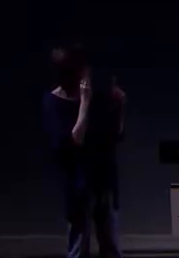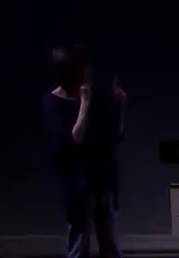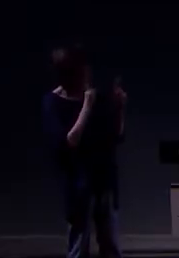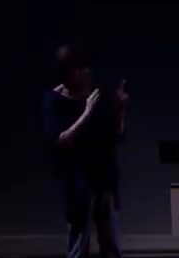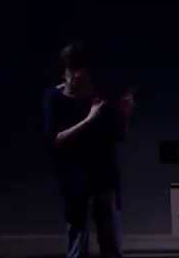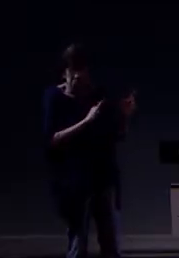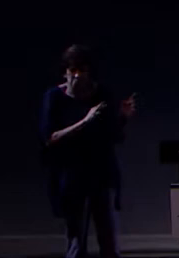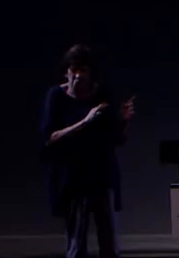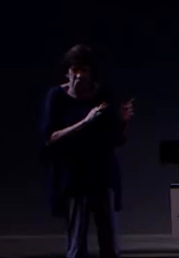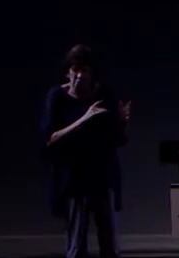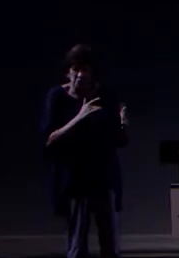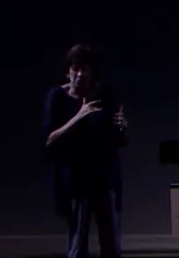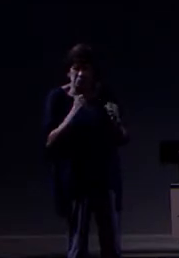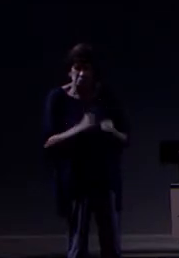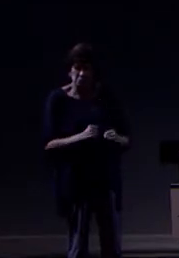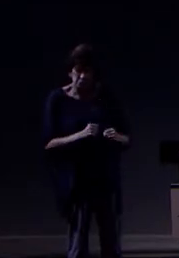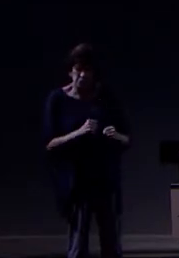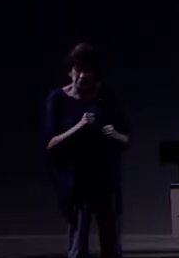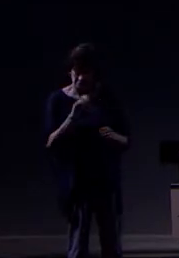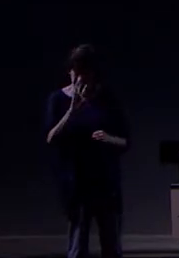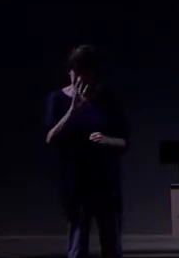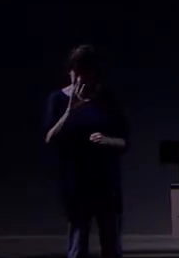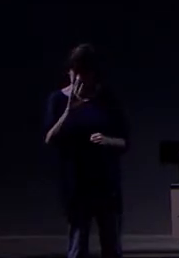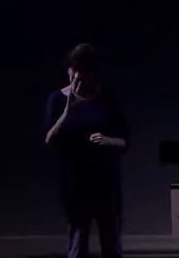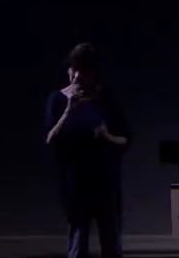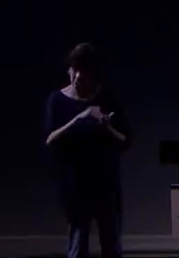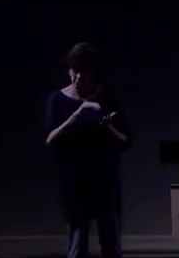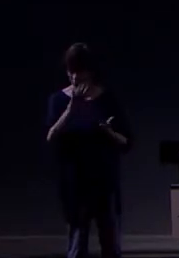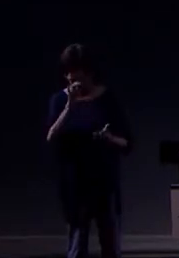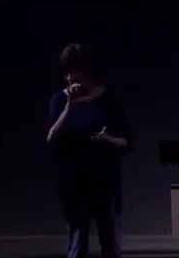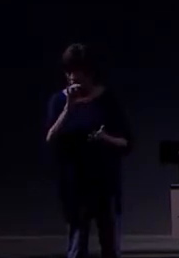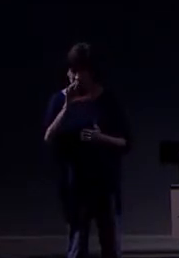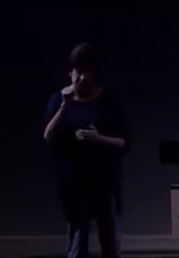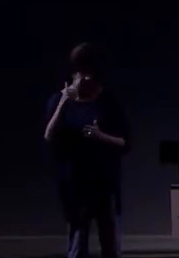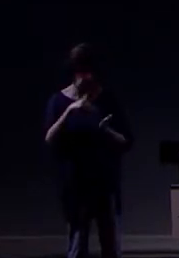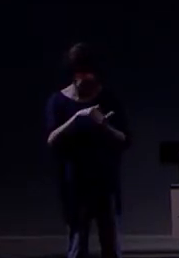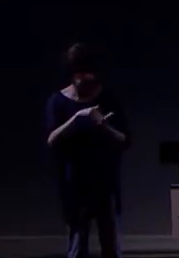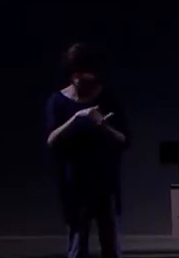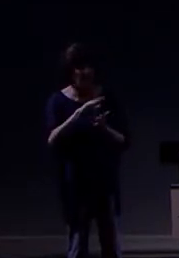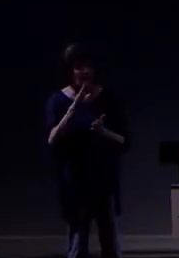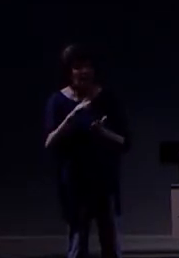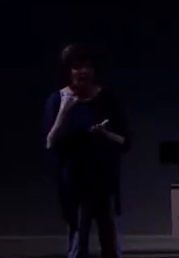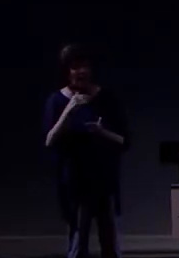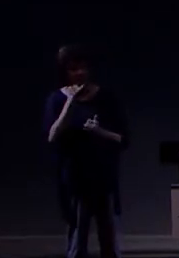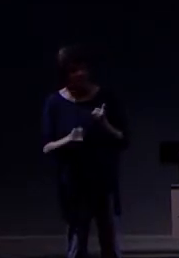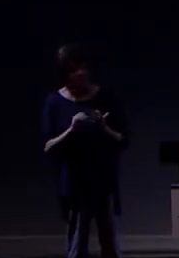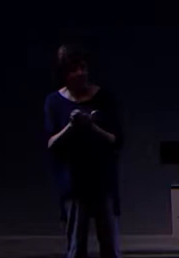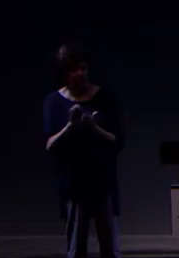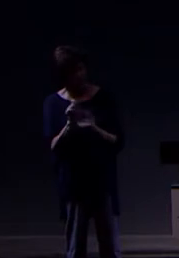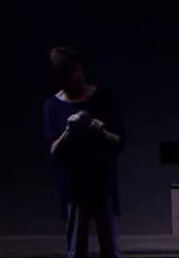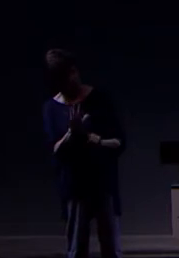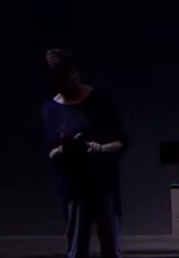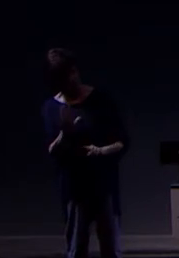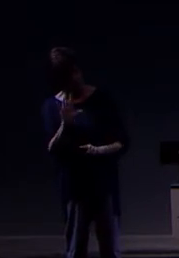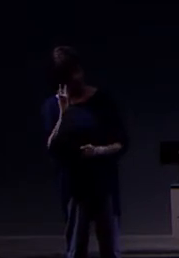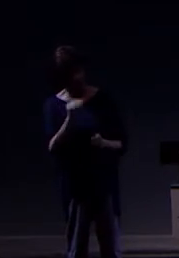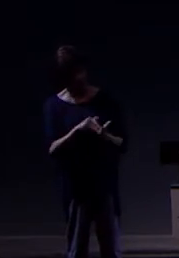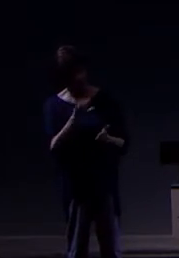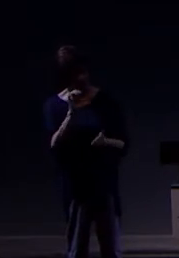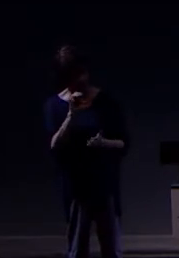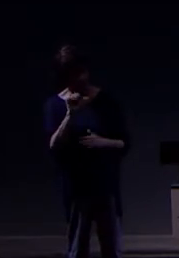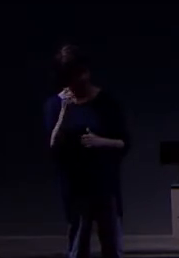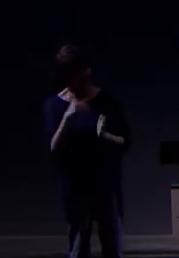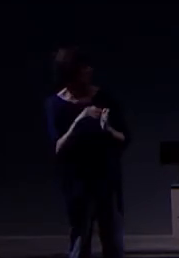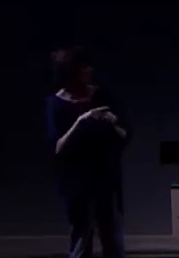was. At the peak, we had 7,500 to 10,000. I never got a final count. But this was the meaningful part of this for me.